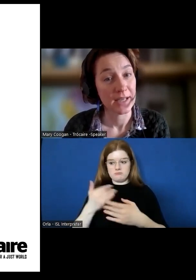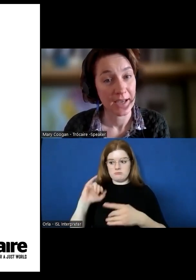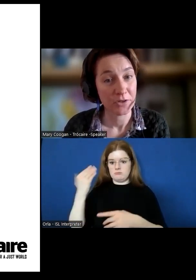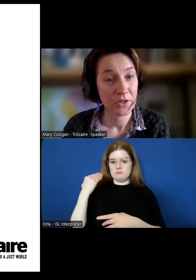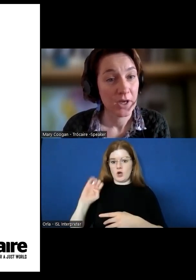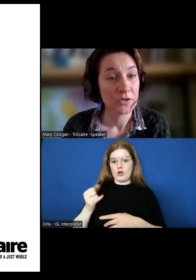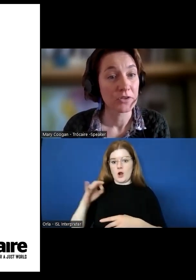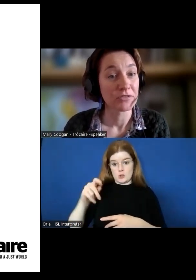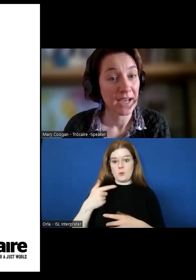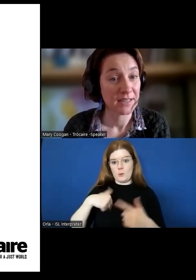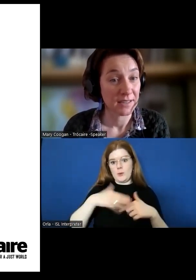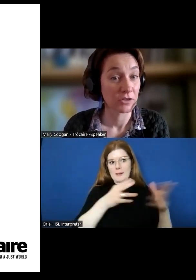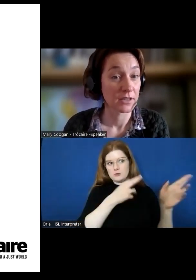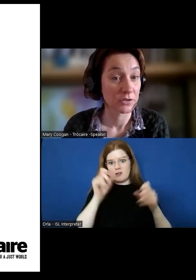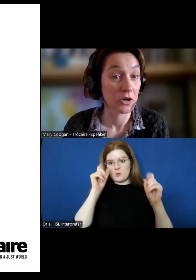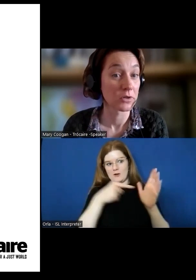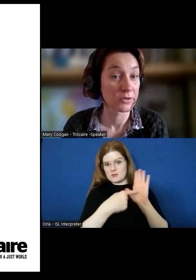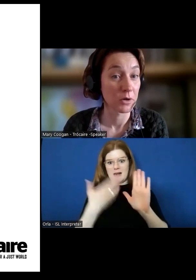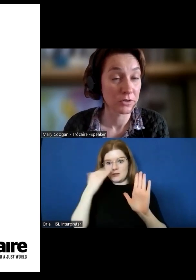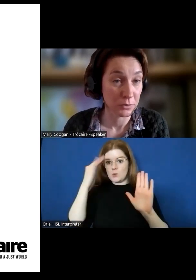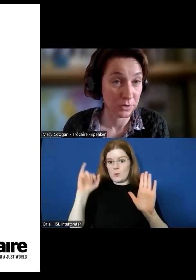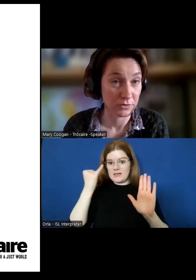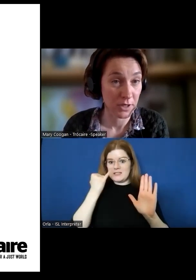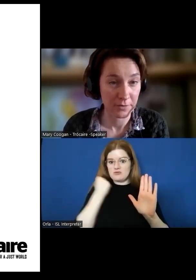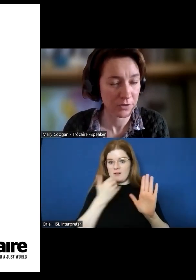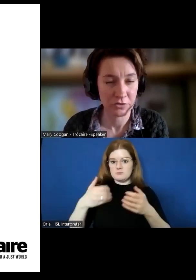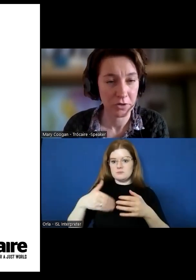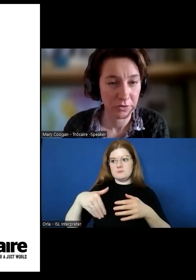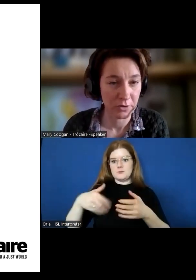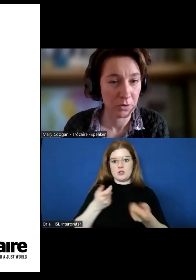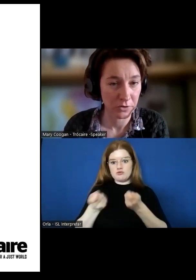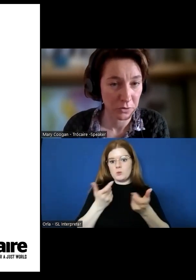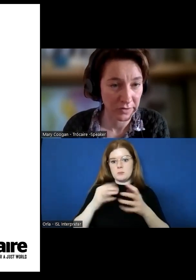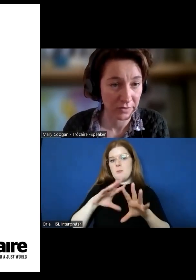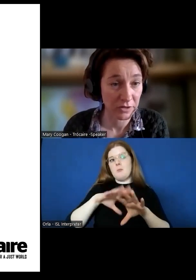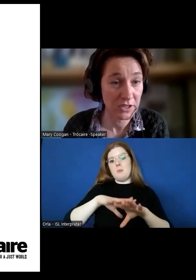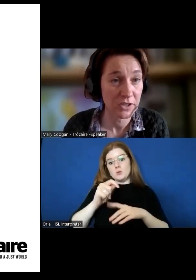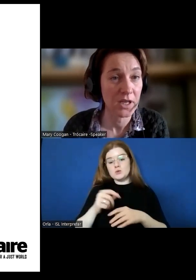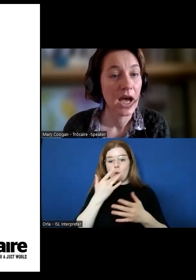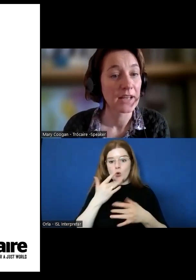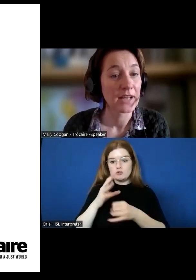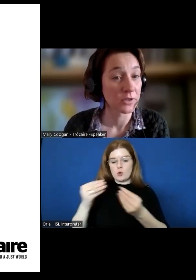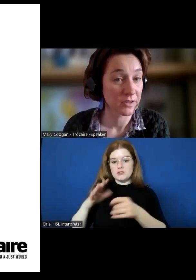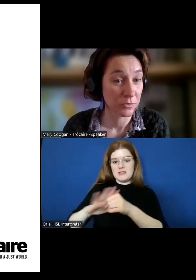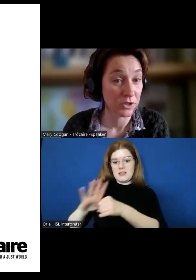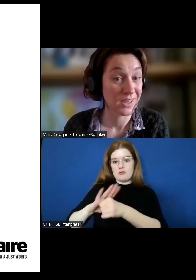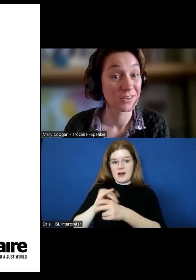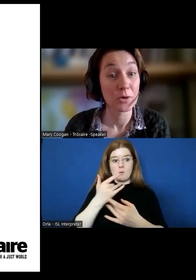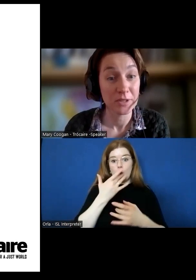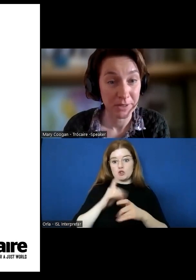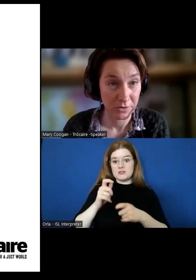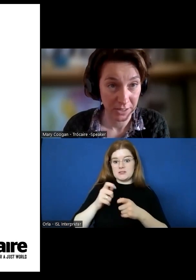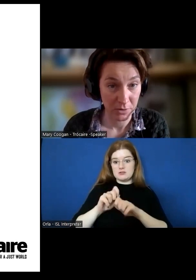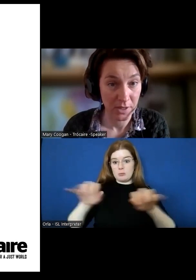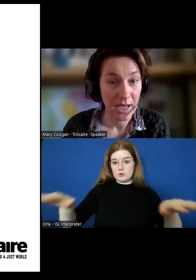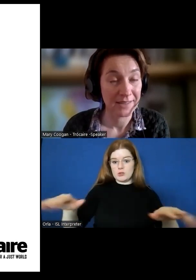draw that out to the fact that Israel controls most of the water, controls the water sources in the region, and that water distribution had